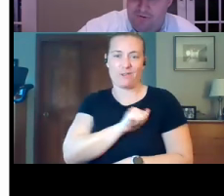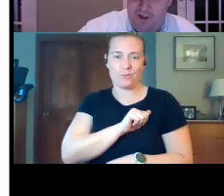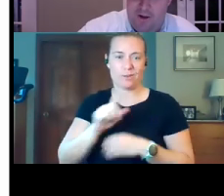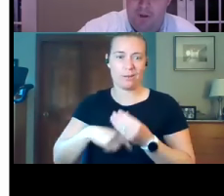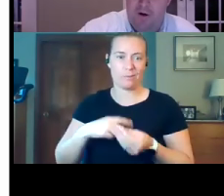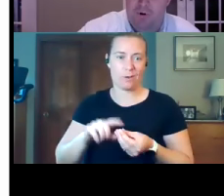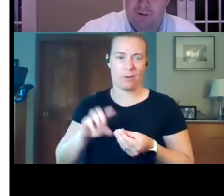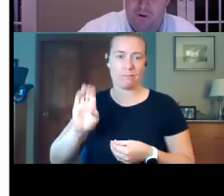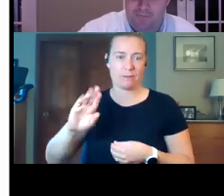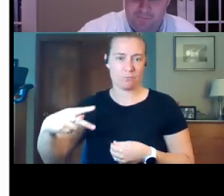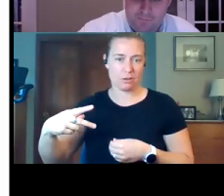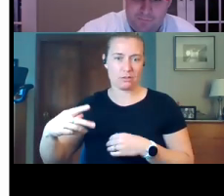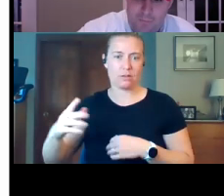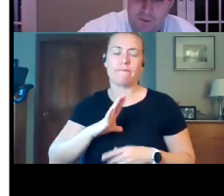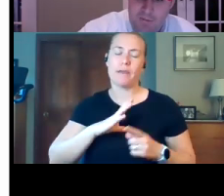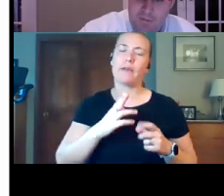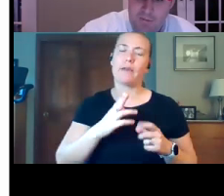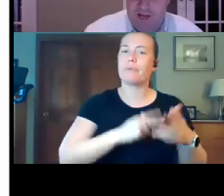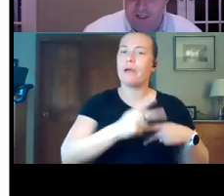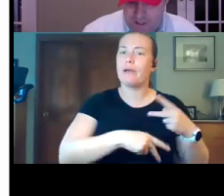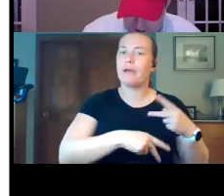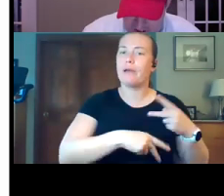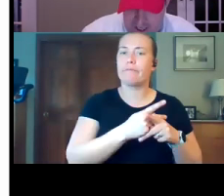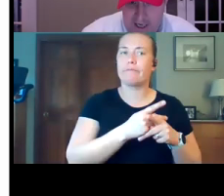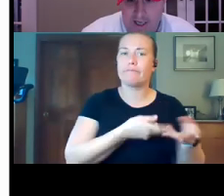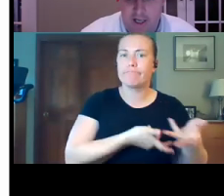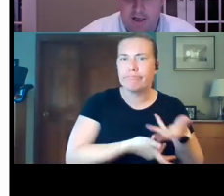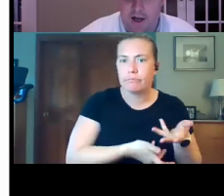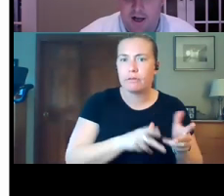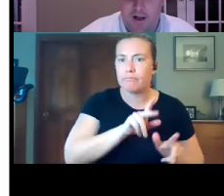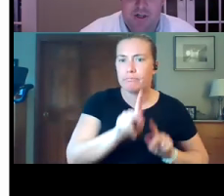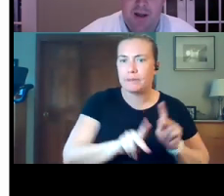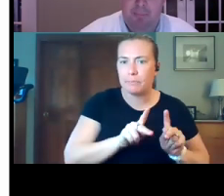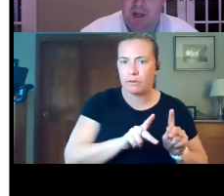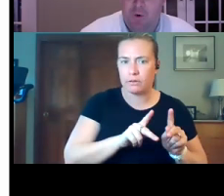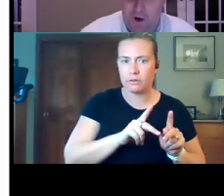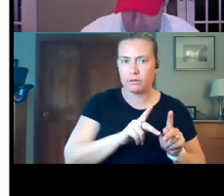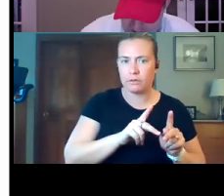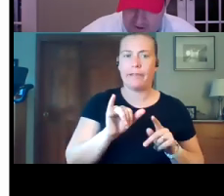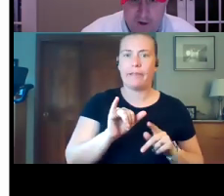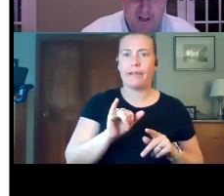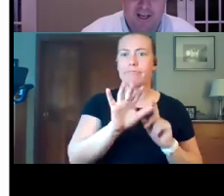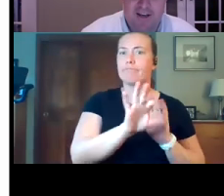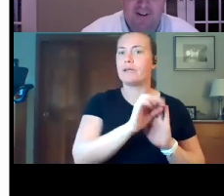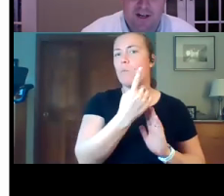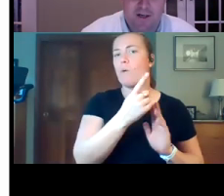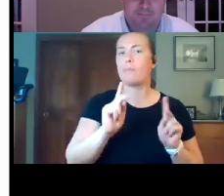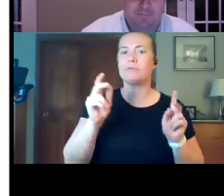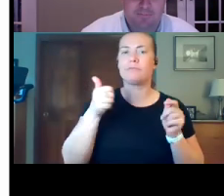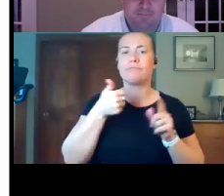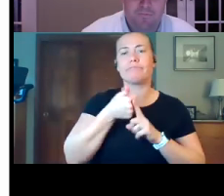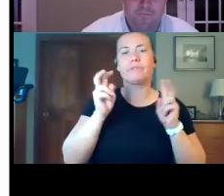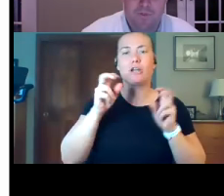of interpersonal implementation strategy, such as a champion or an opinion leader in a given setting.